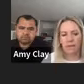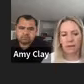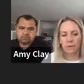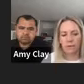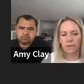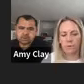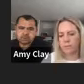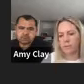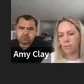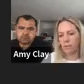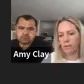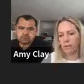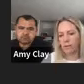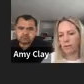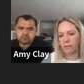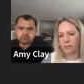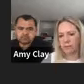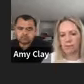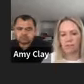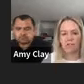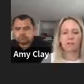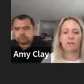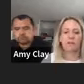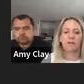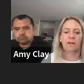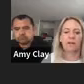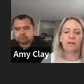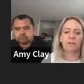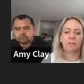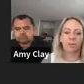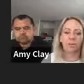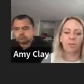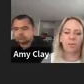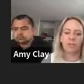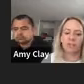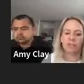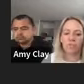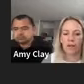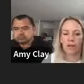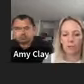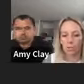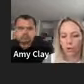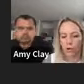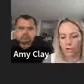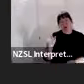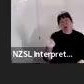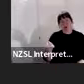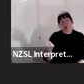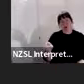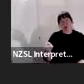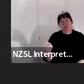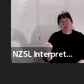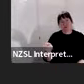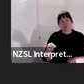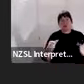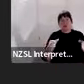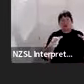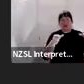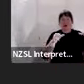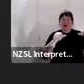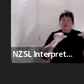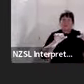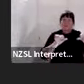And that is our local accessible playground, Destination 1. And at the bottom, that shows you what her experience could be